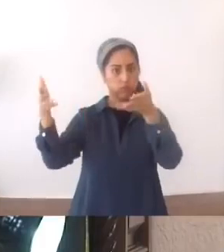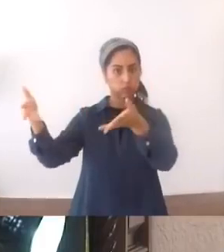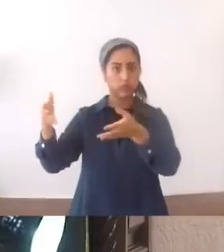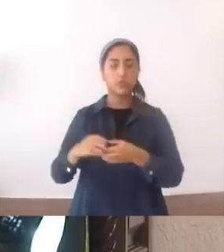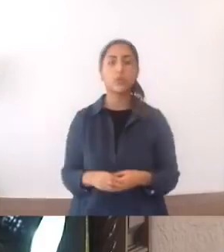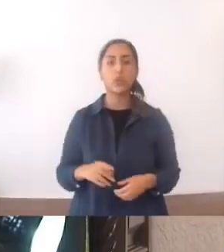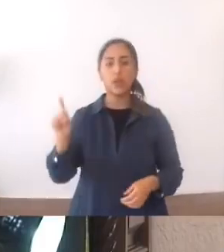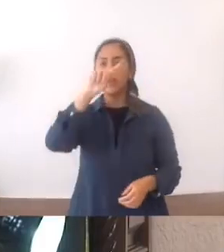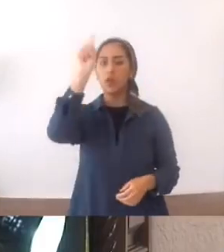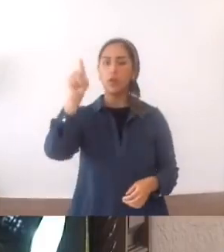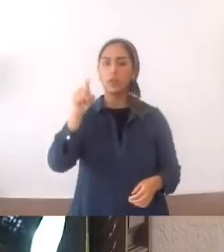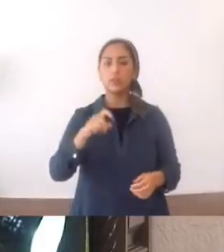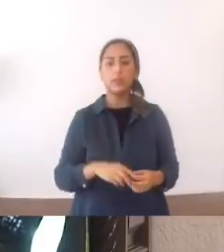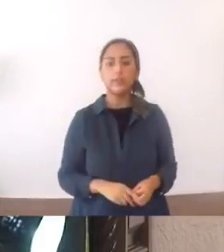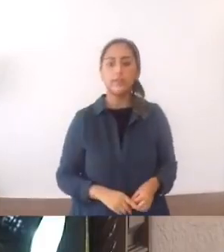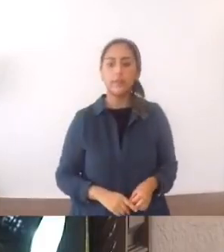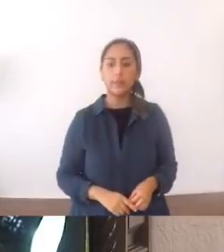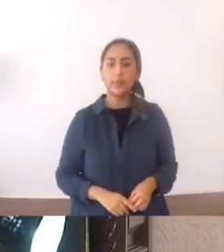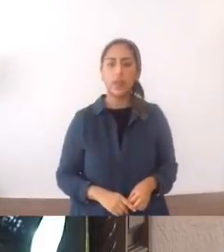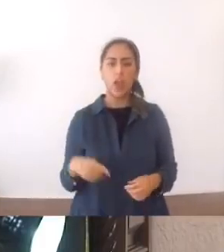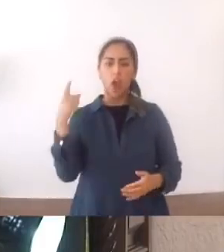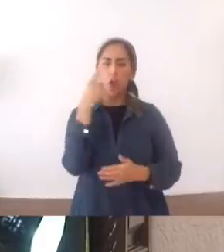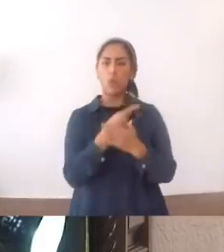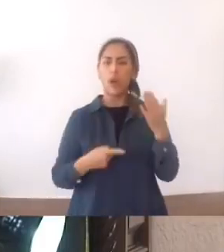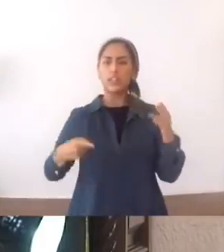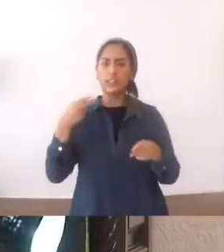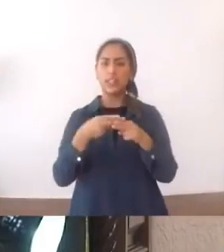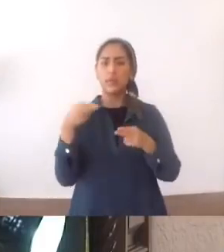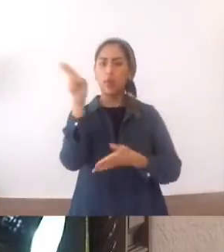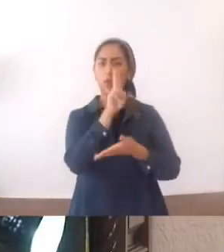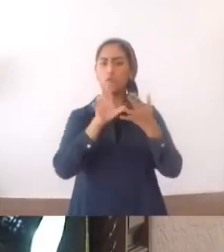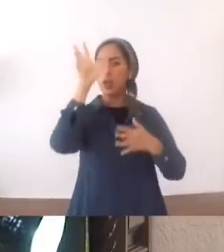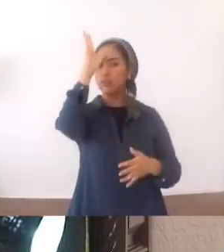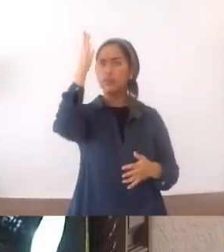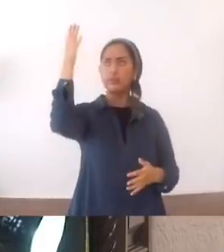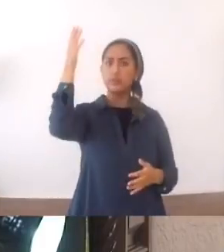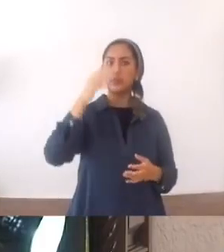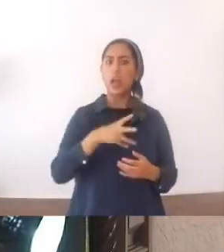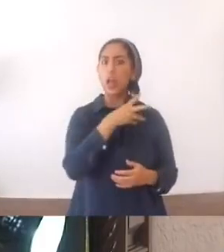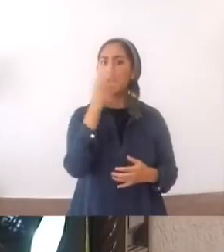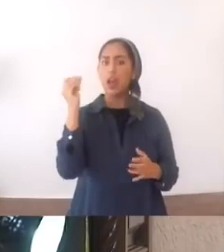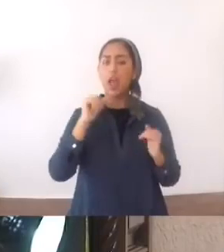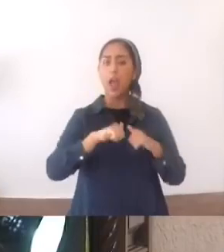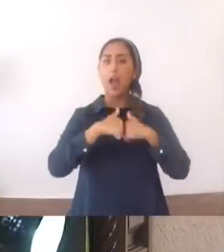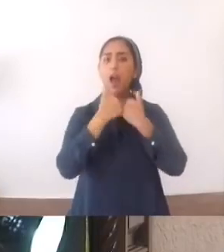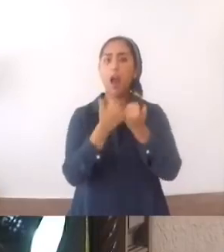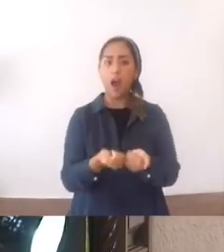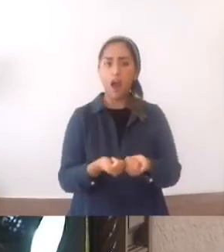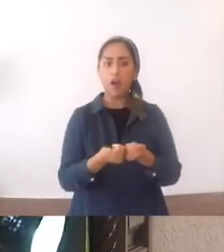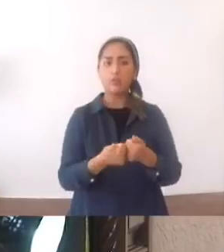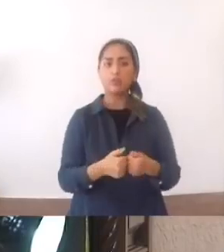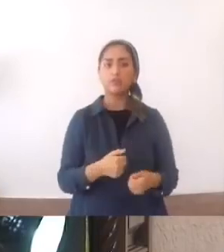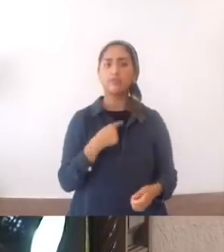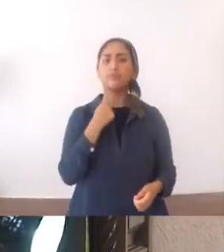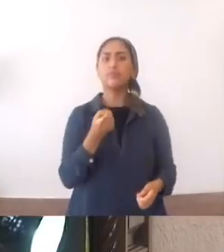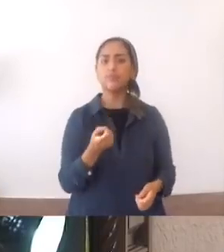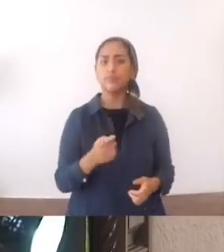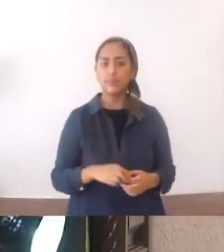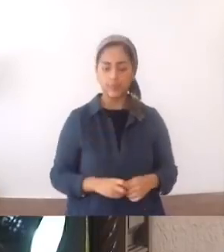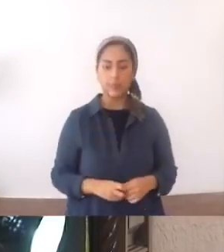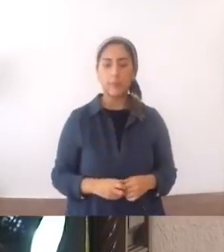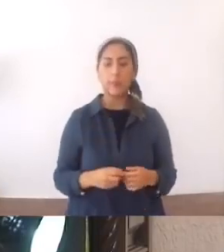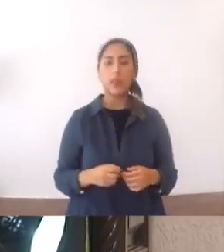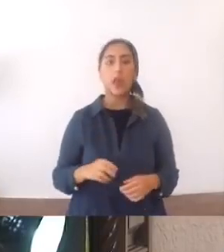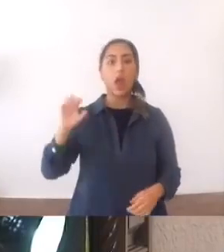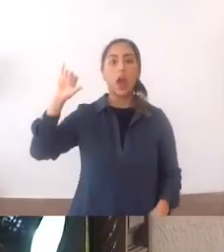Now with subtitles in English, en forma de pregunta. as a question. ¿Cuál es el nombre del Eterno What is the name of the y Eternal cómo se Father? debe pronunciar? And